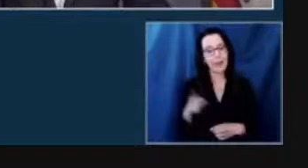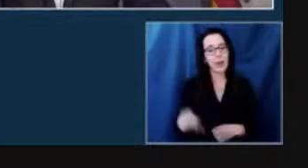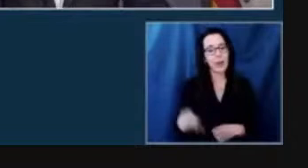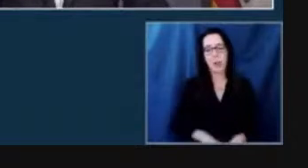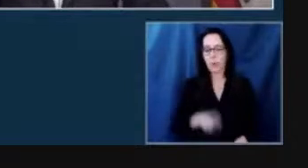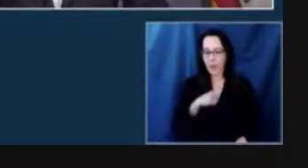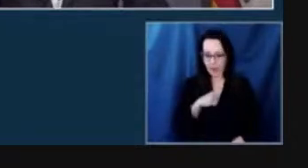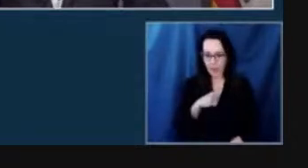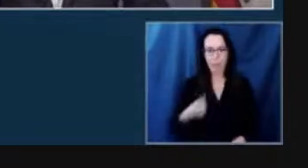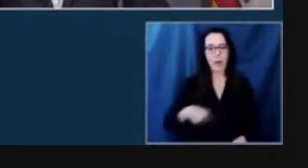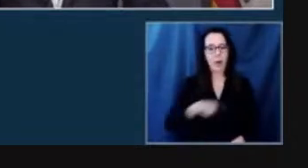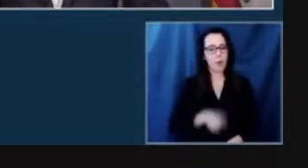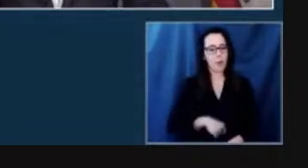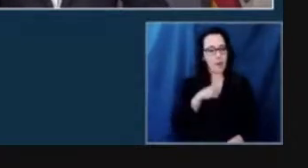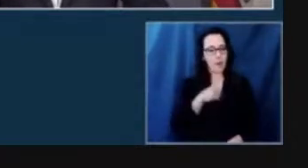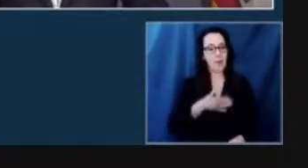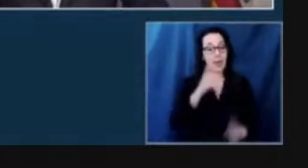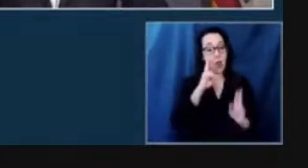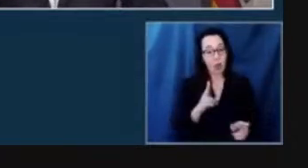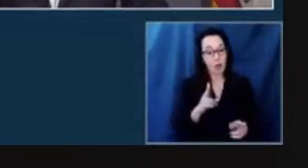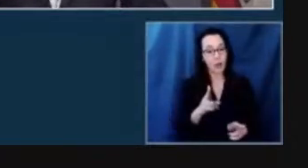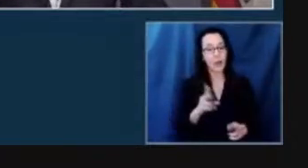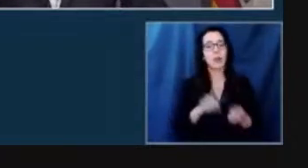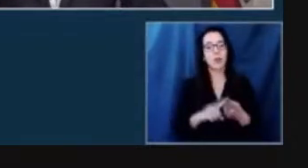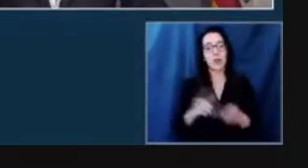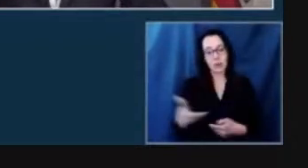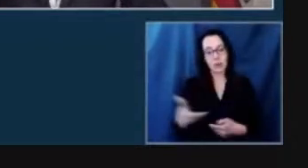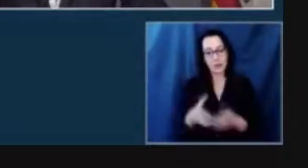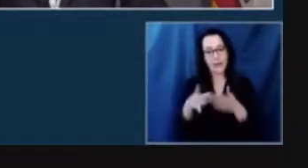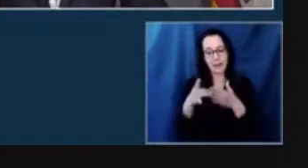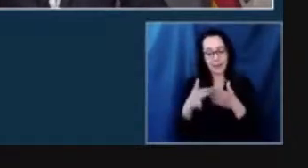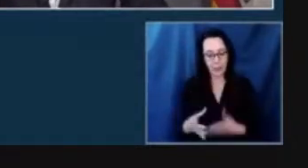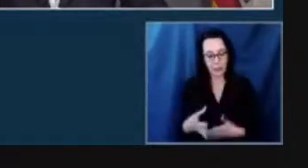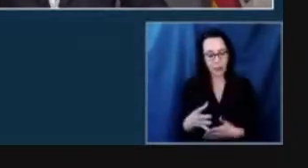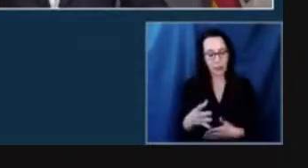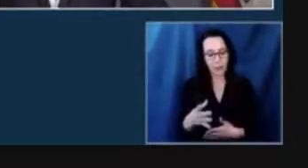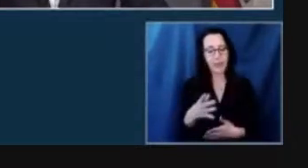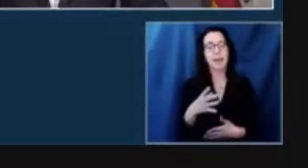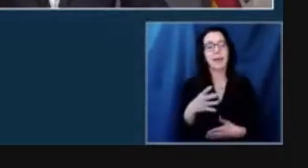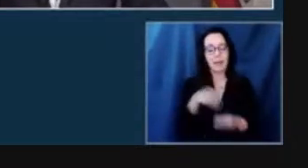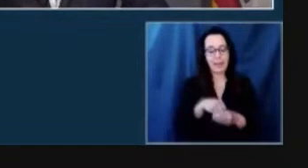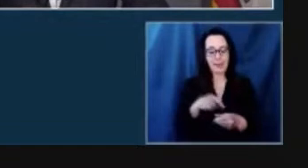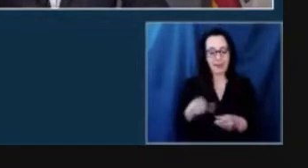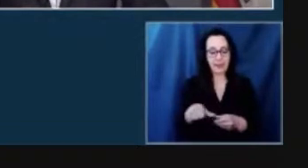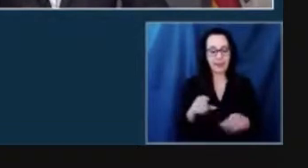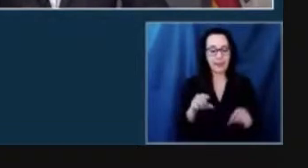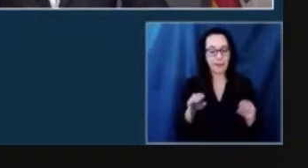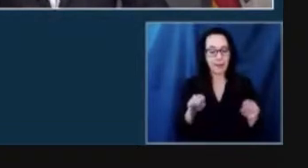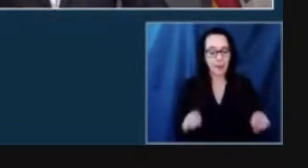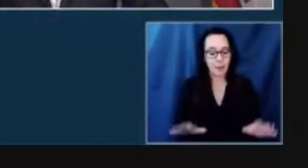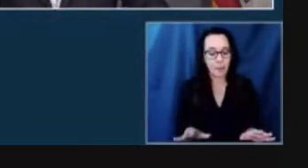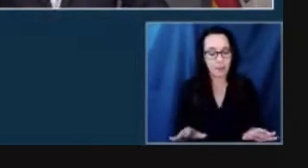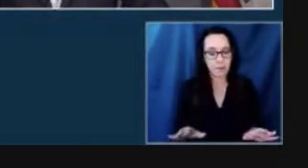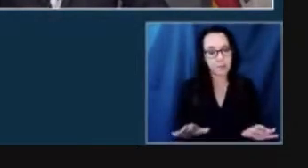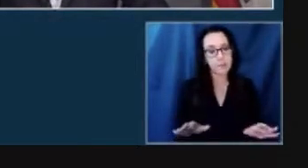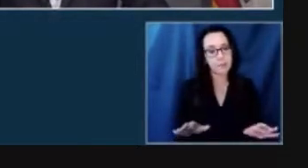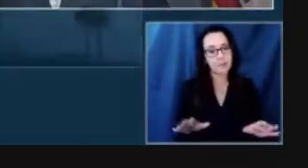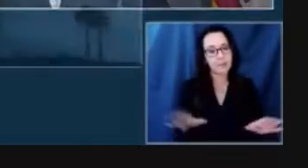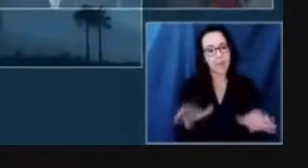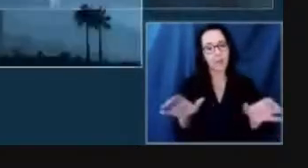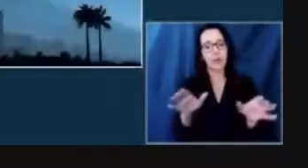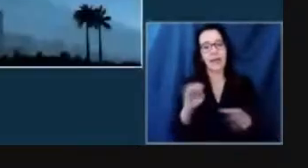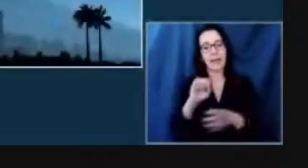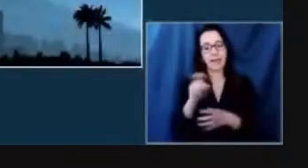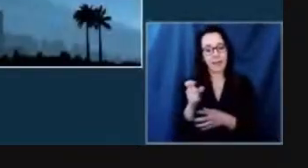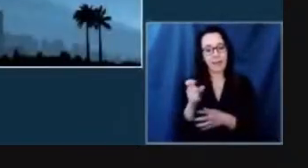And it is my honor right now to introduce a leader in this movement, the Executive Secretary,